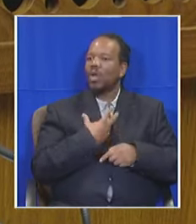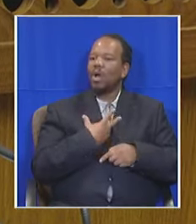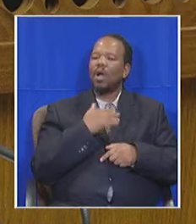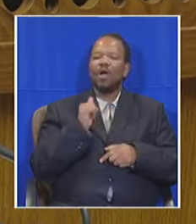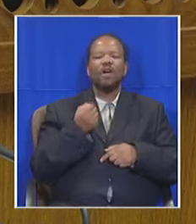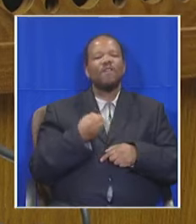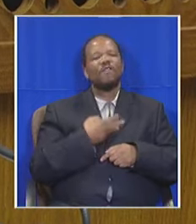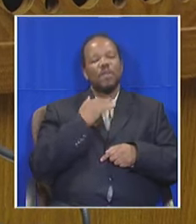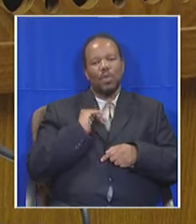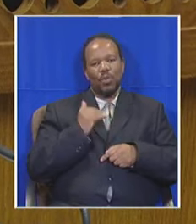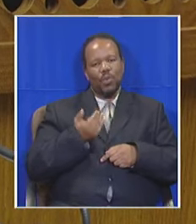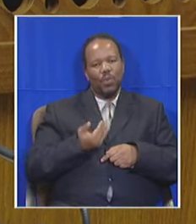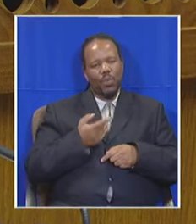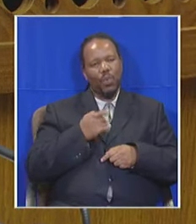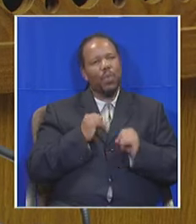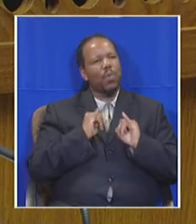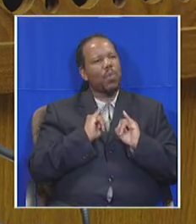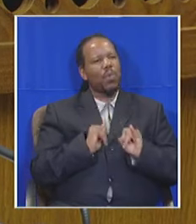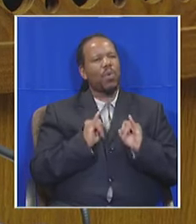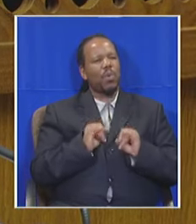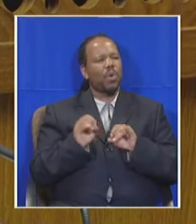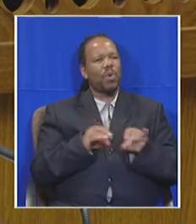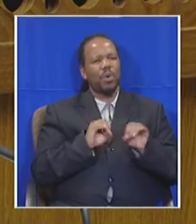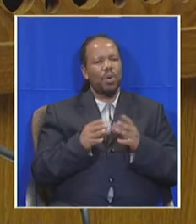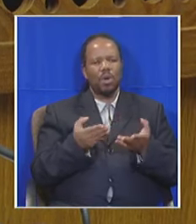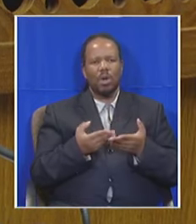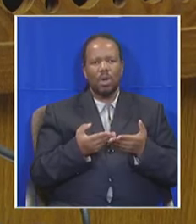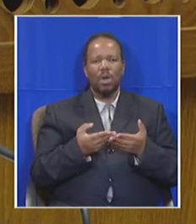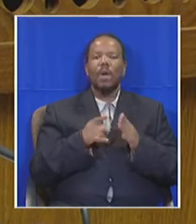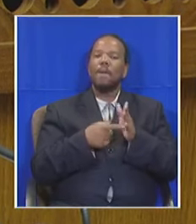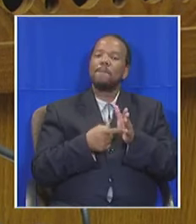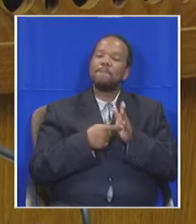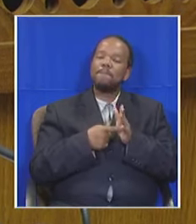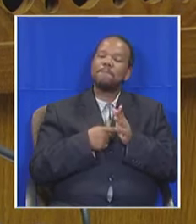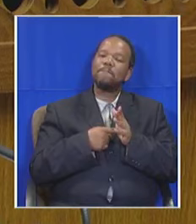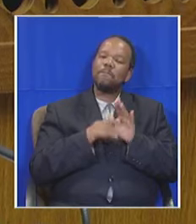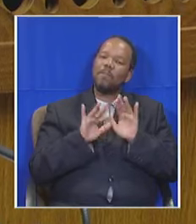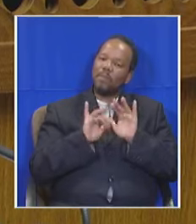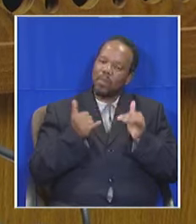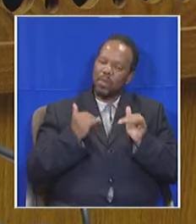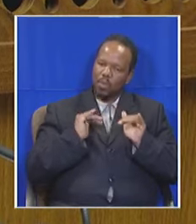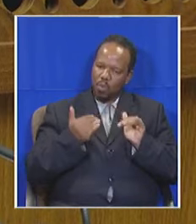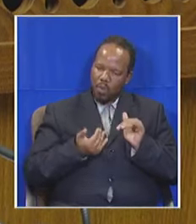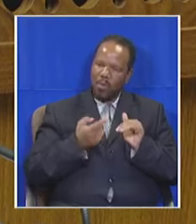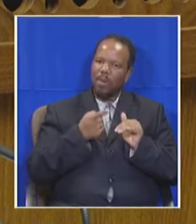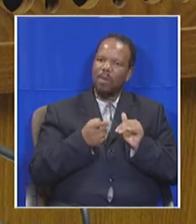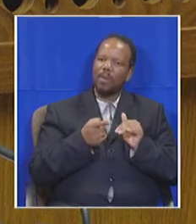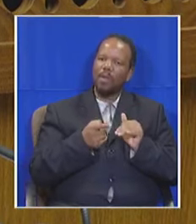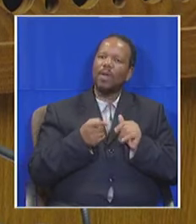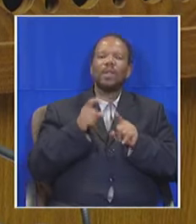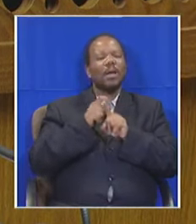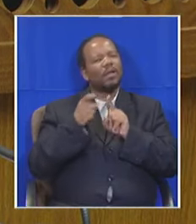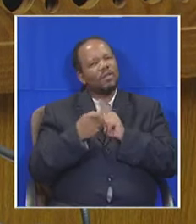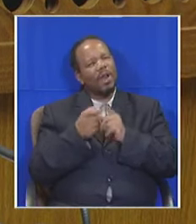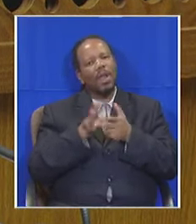youth are significantly worse off, and special priority needs to be applied to the social, cultural, and